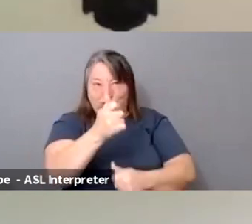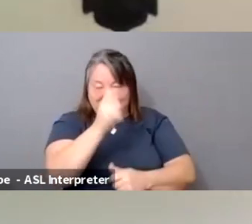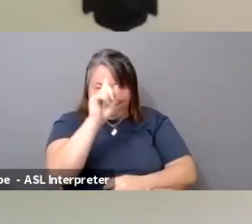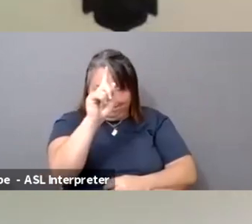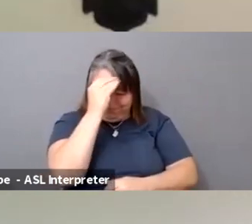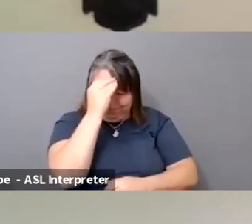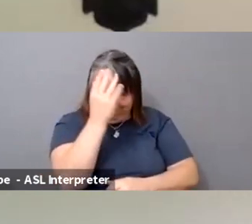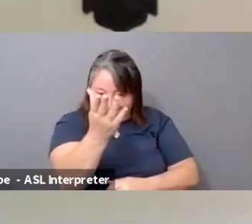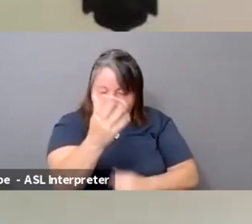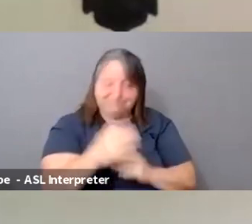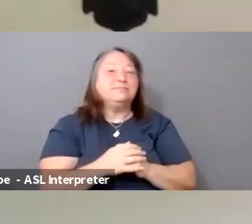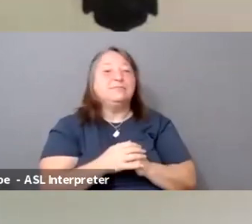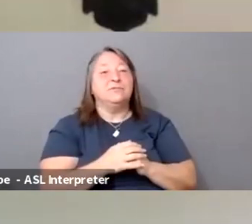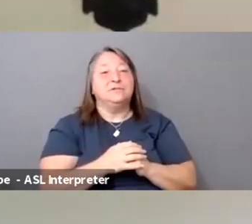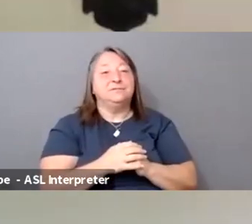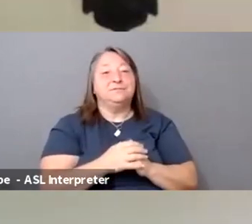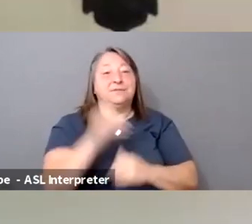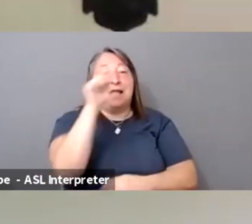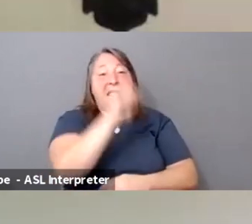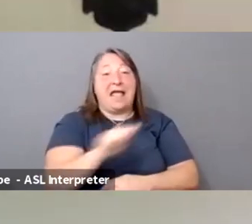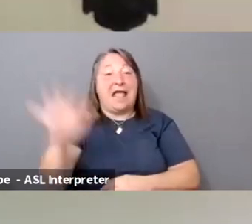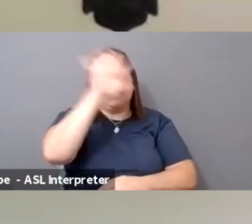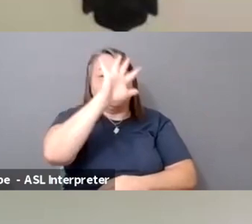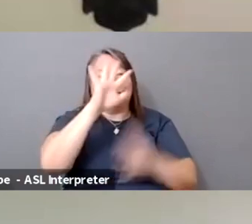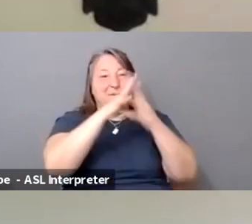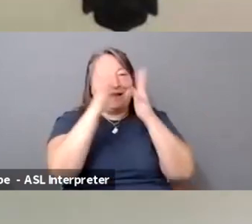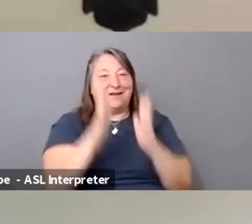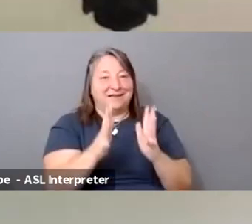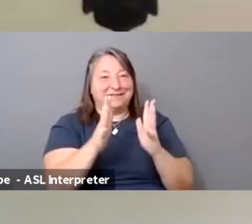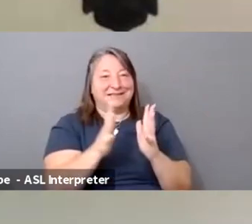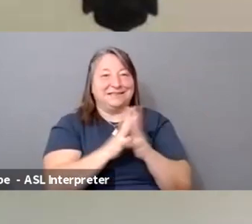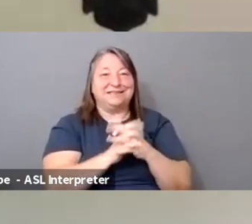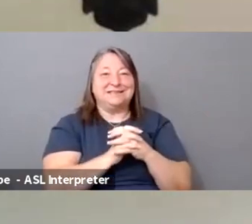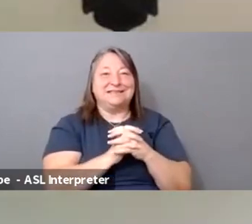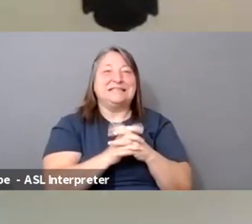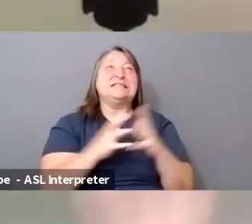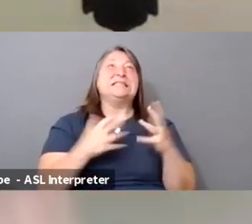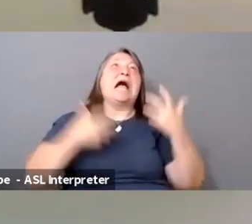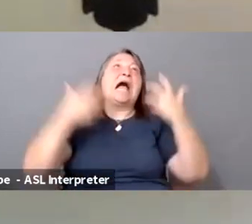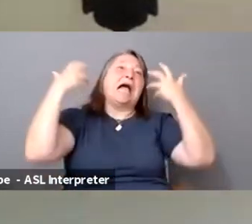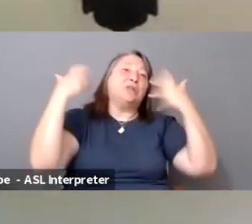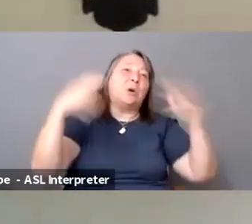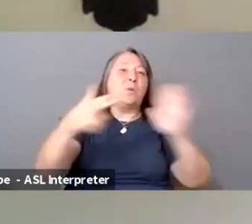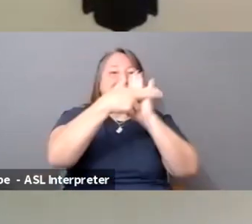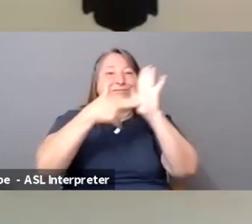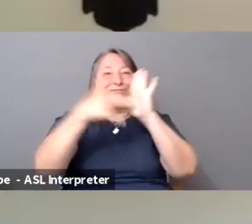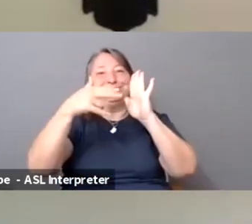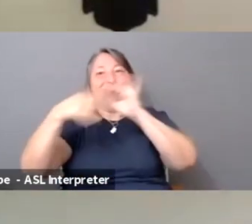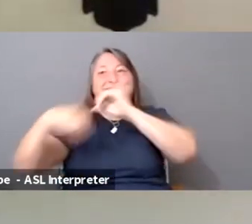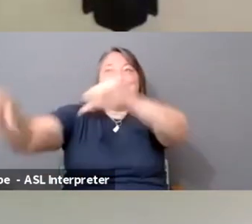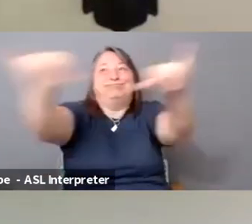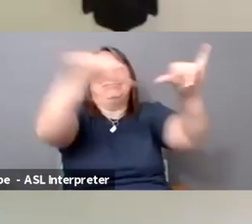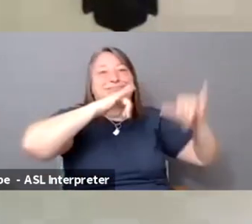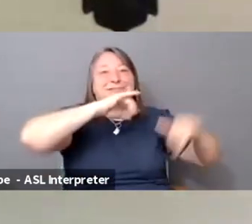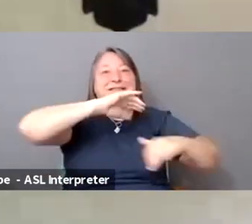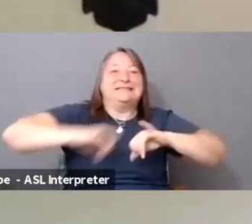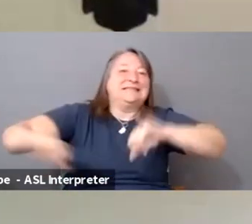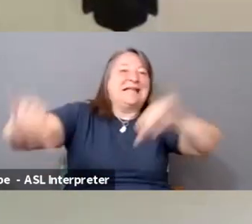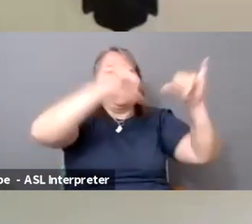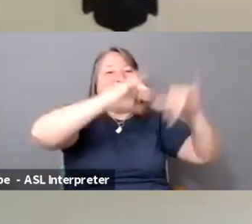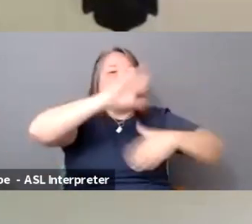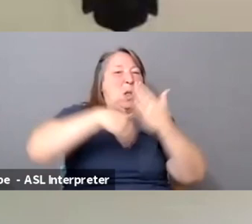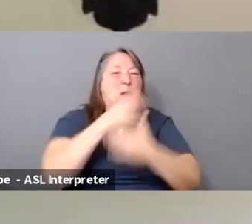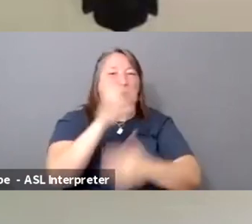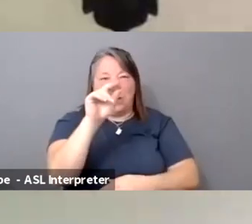that Asian Americans, and I'm not, you know, I don't want to put a blanket over all of us, but back